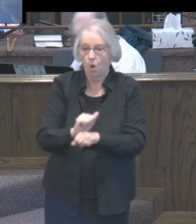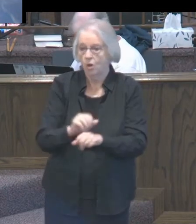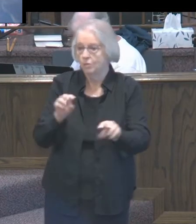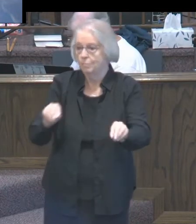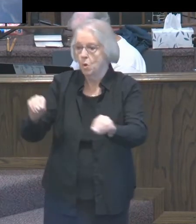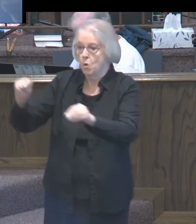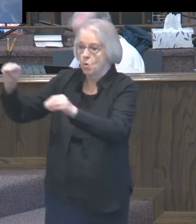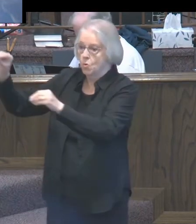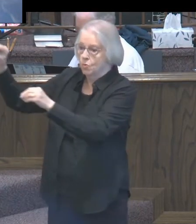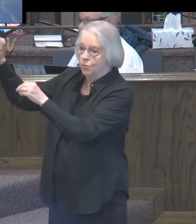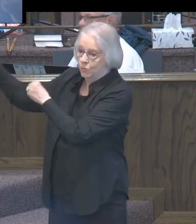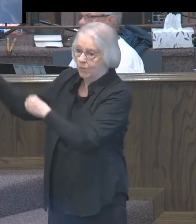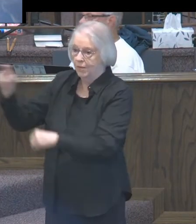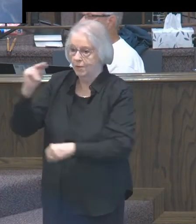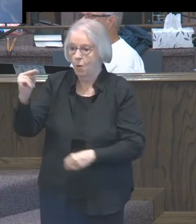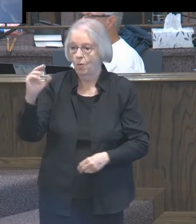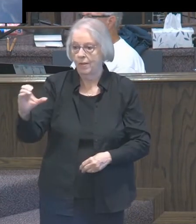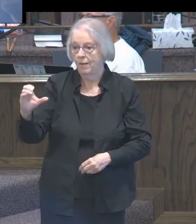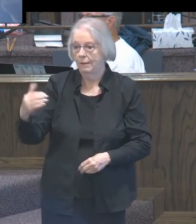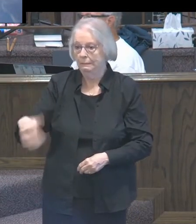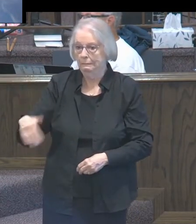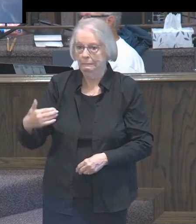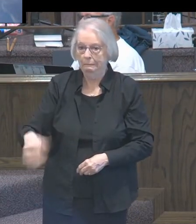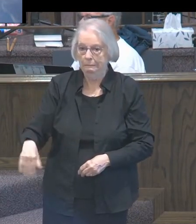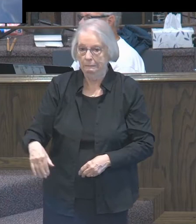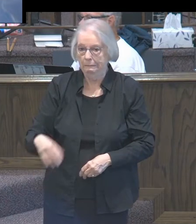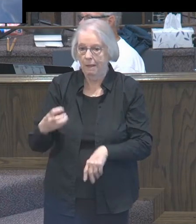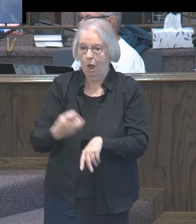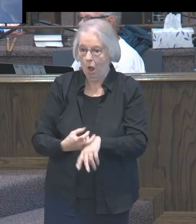to do next, right? The scripture tells us,